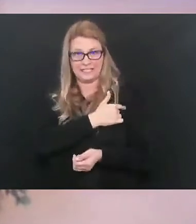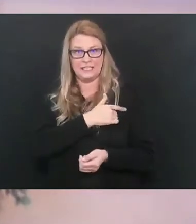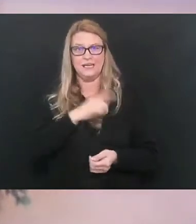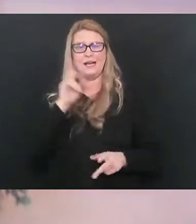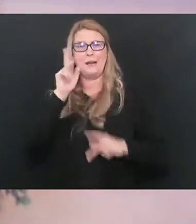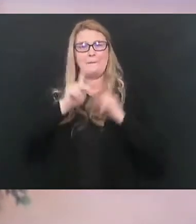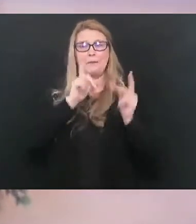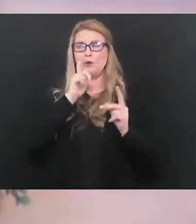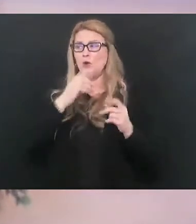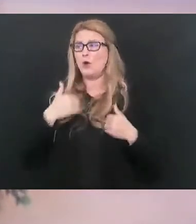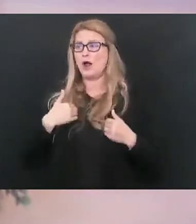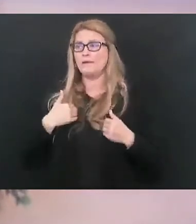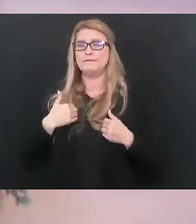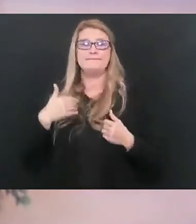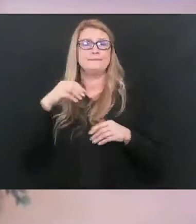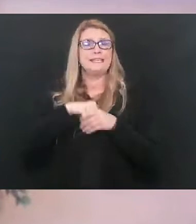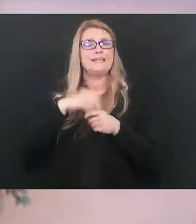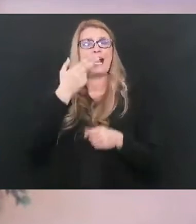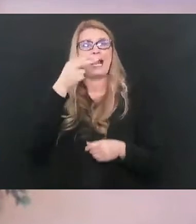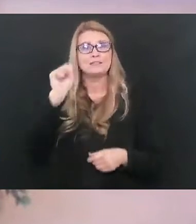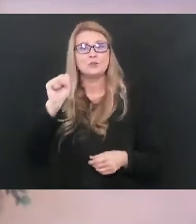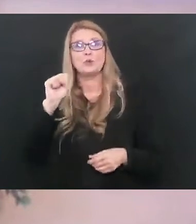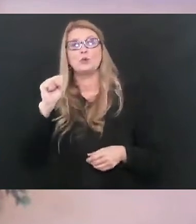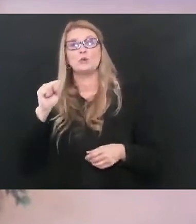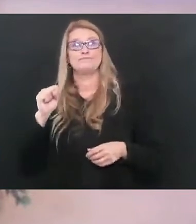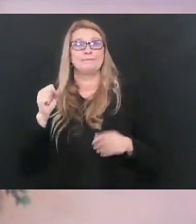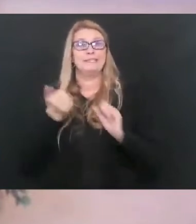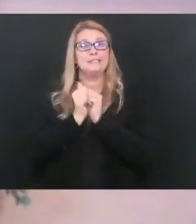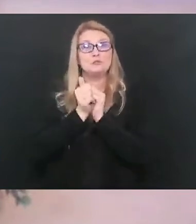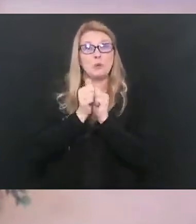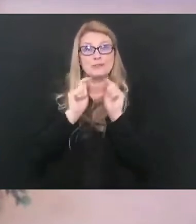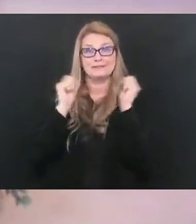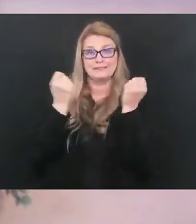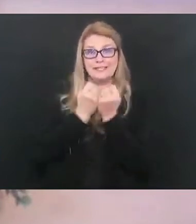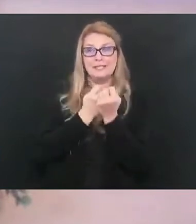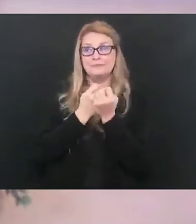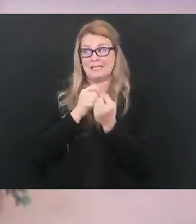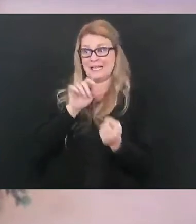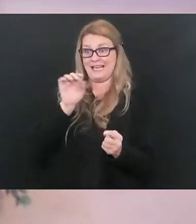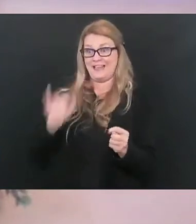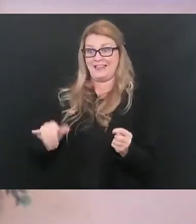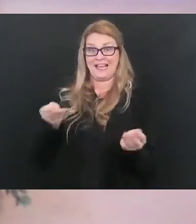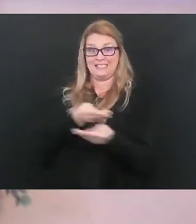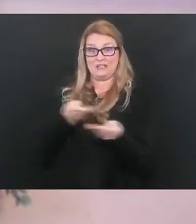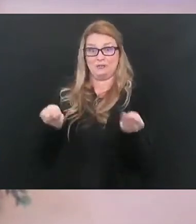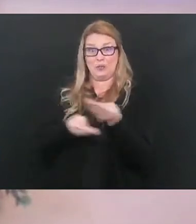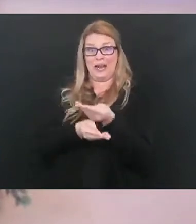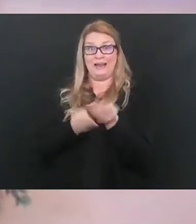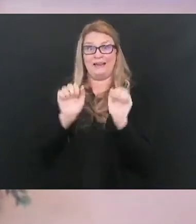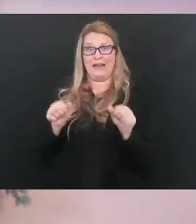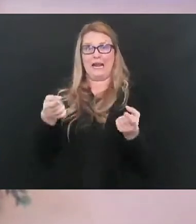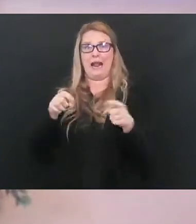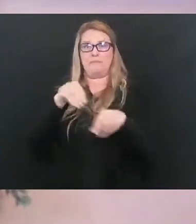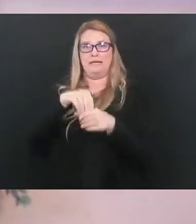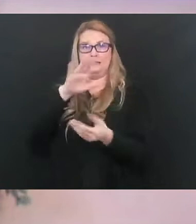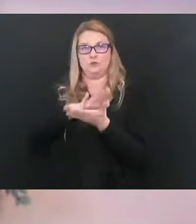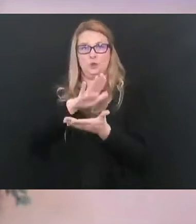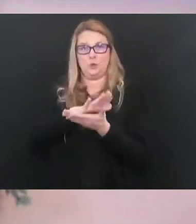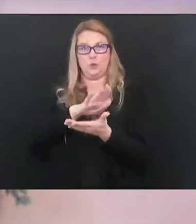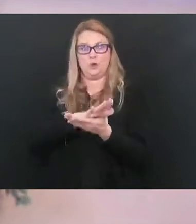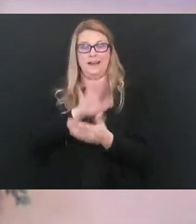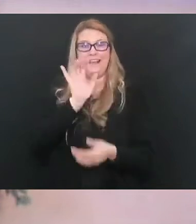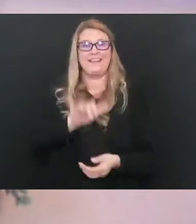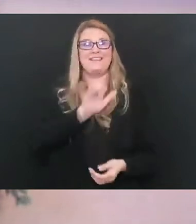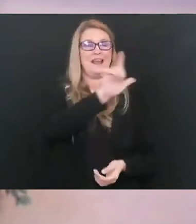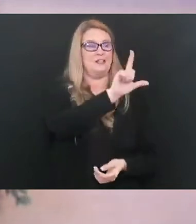sports teams, because we're starting to see spread in the schools. That's the most common place for outbreak. And this